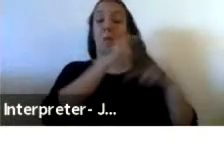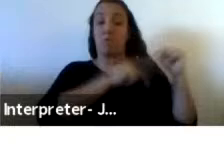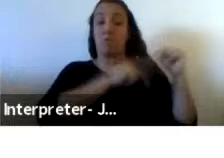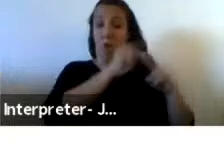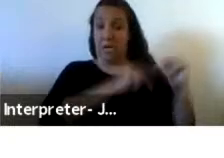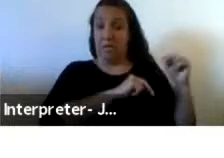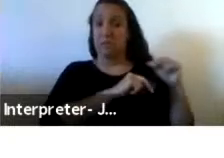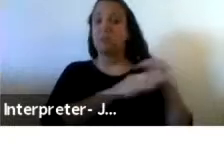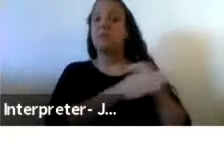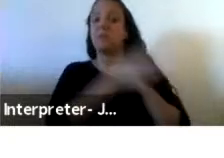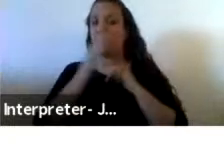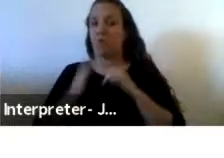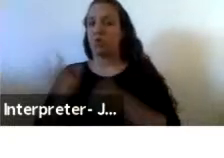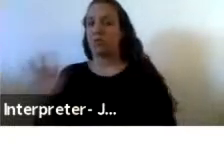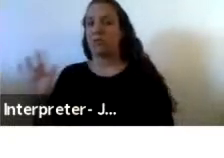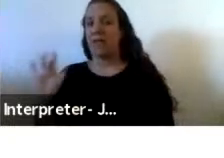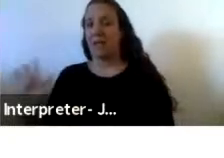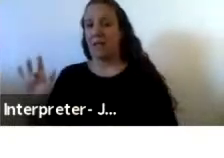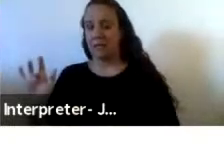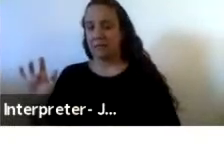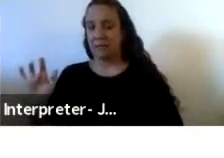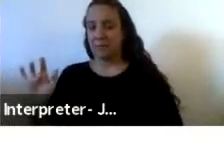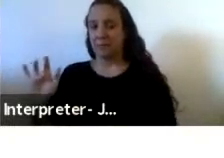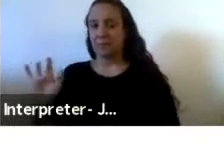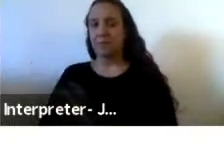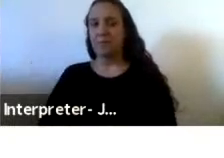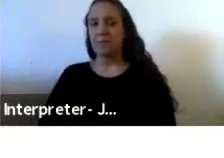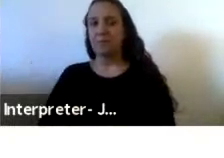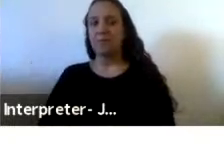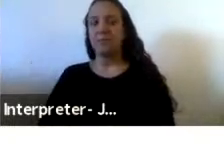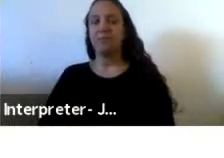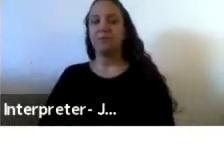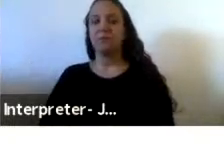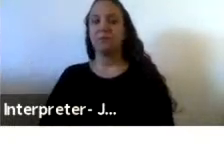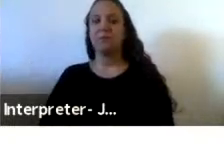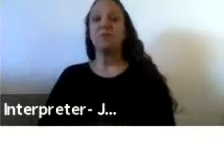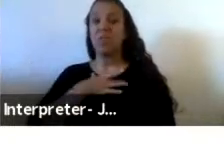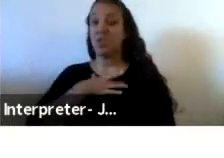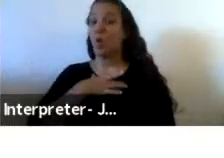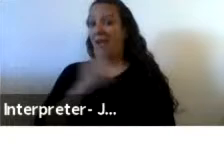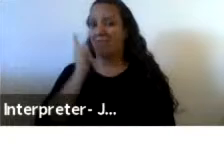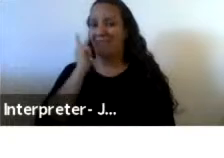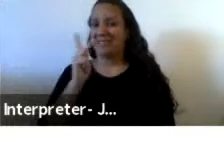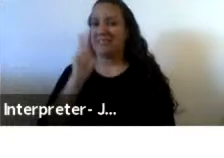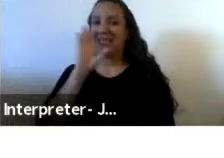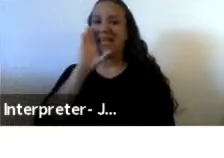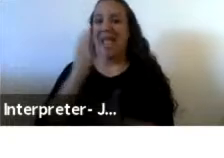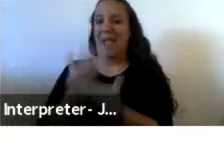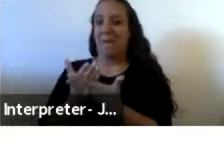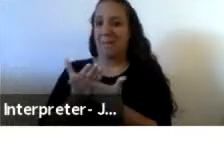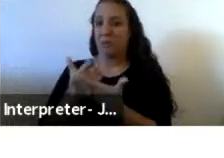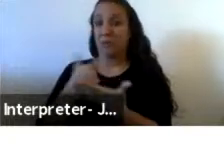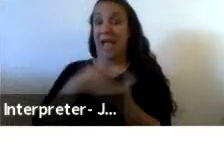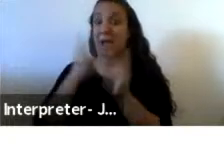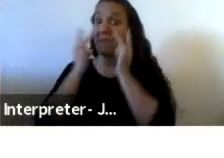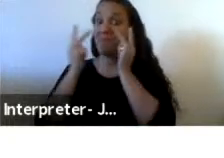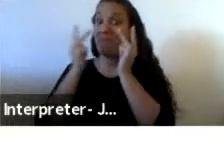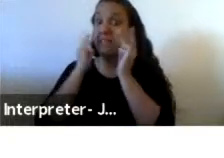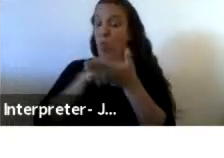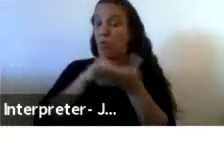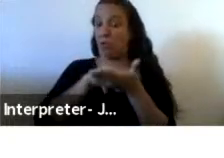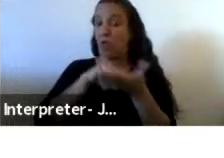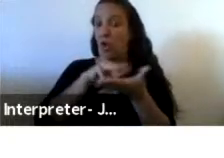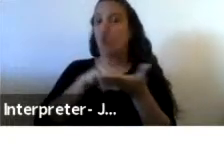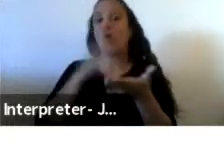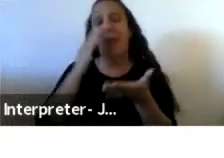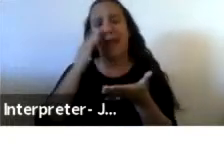I think that one of the basic things is visually. I like to see a lot of images. I'm a visual learner, and I know that a lot of business owners also love